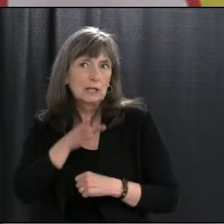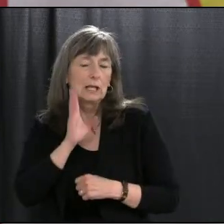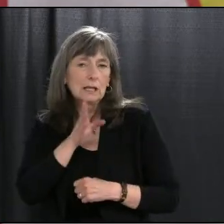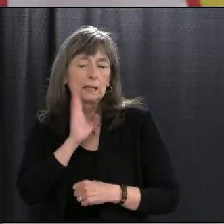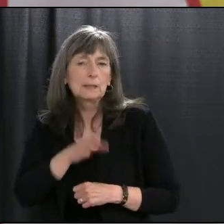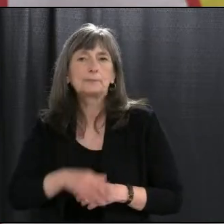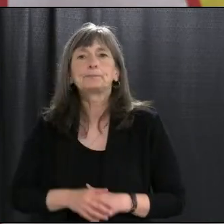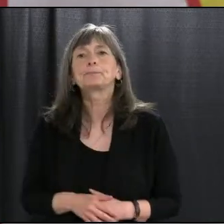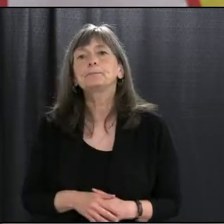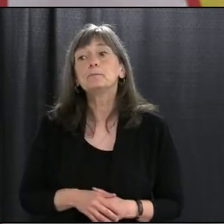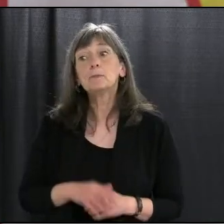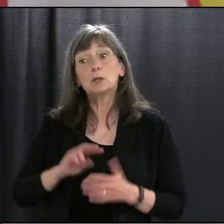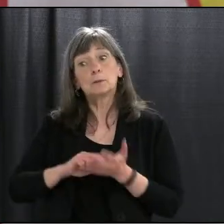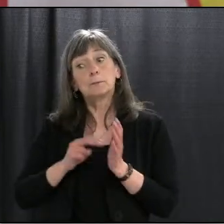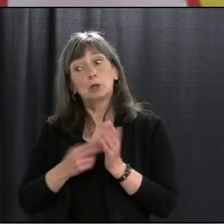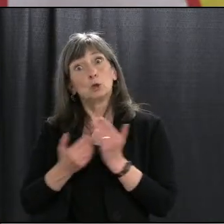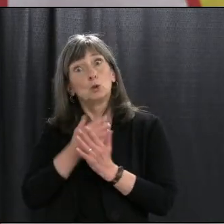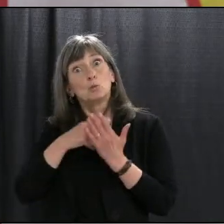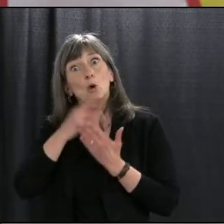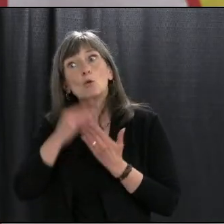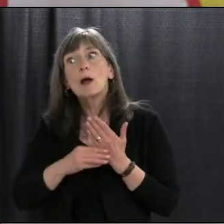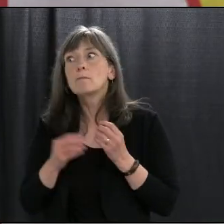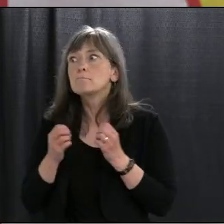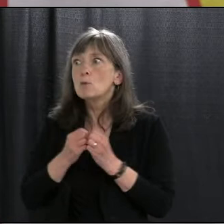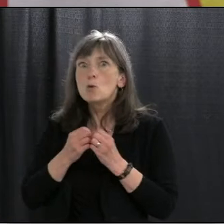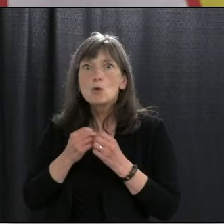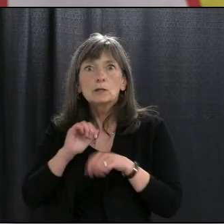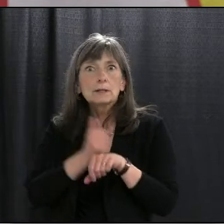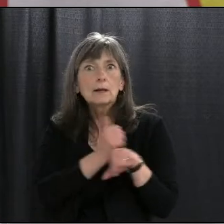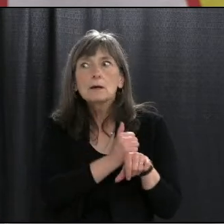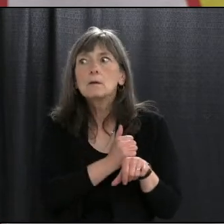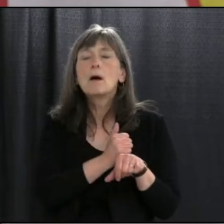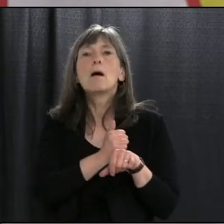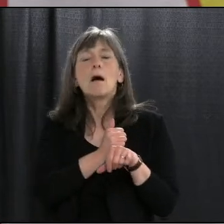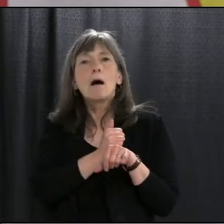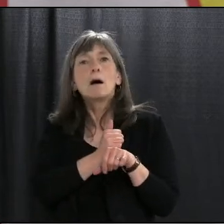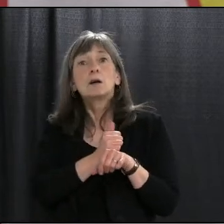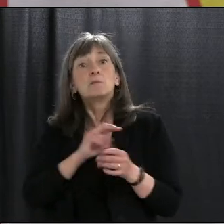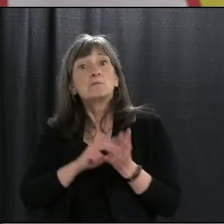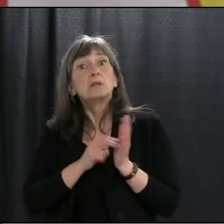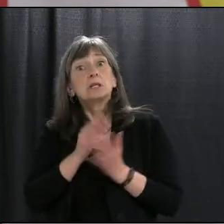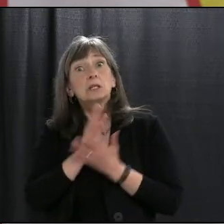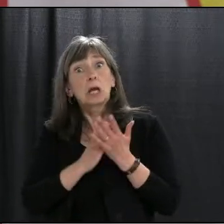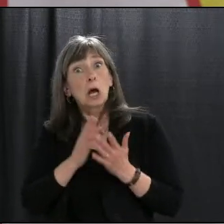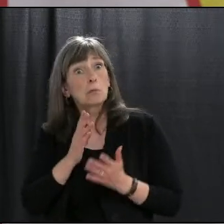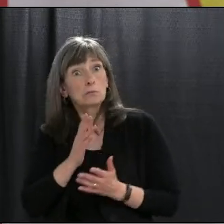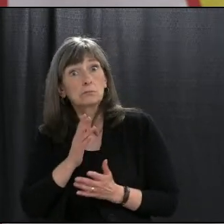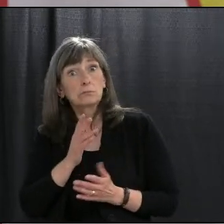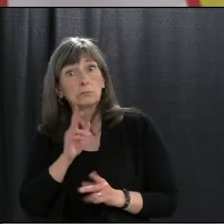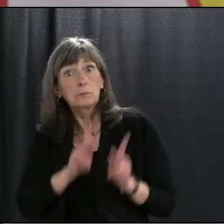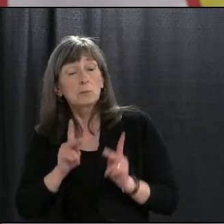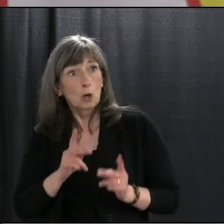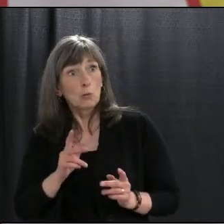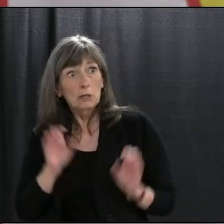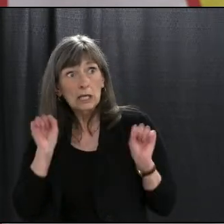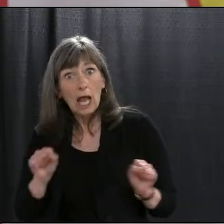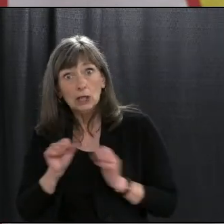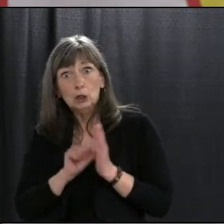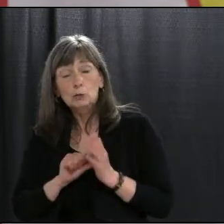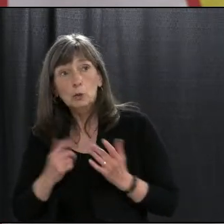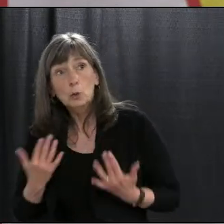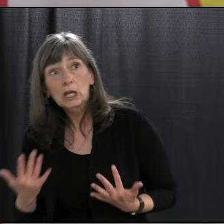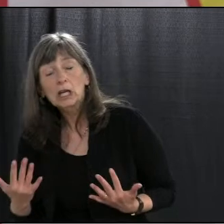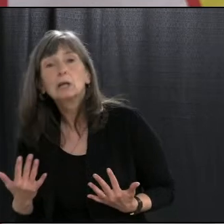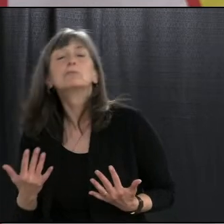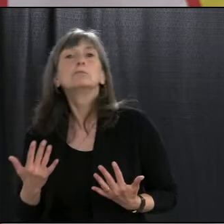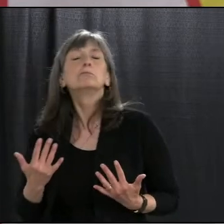these innovative programs have improved access to care for patients who are clinically eligible. There have been over 100 times